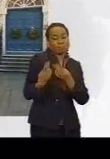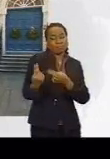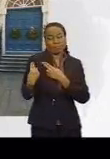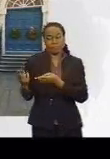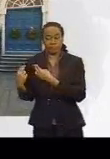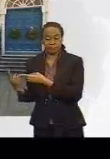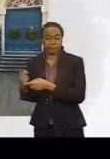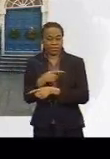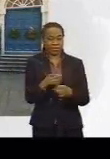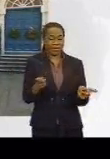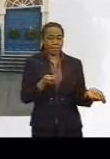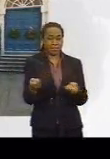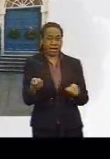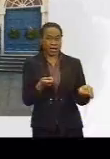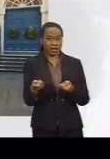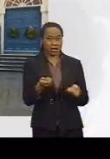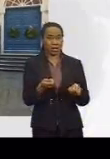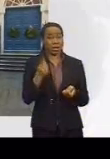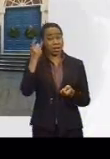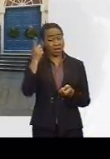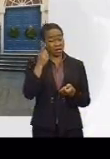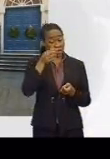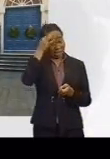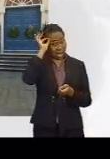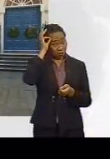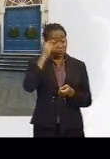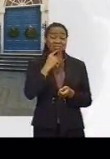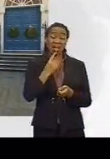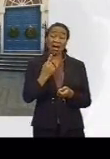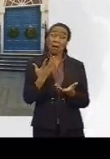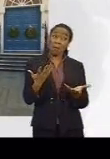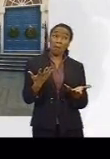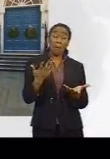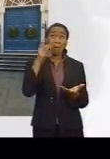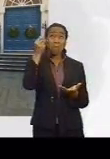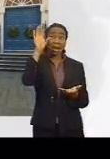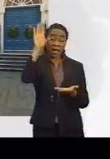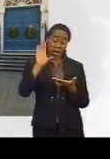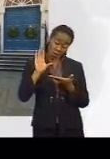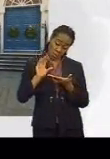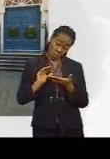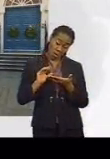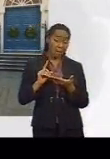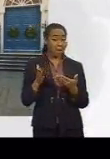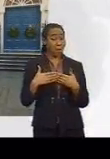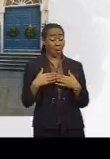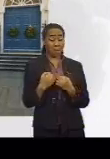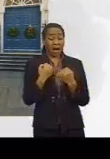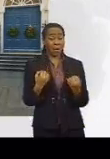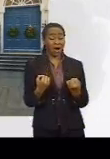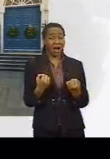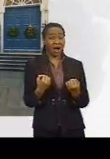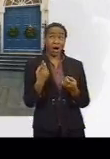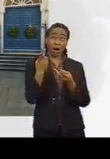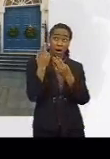government's argument is they're getting, well, less money, but a bit more power. A lot of people say, well, what we really need is the money to finance